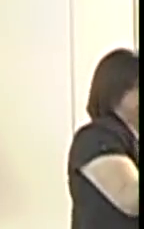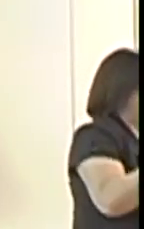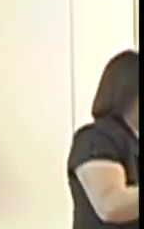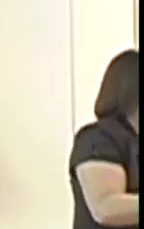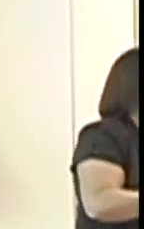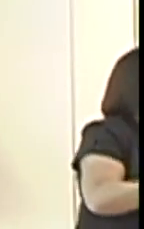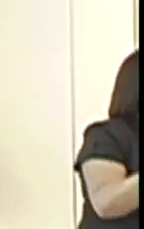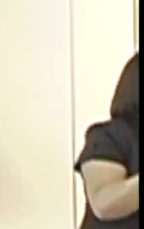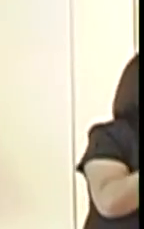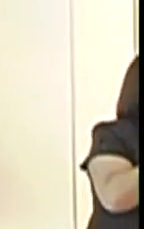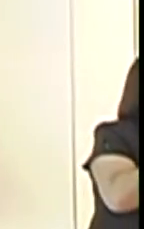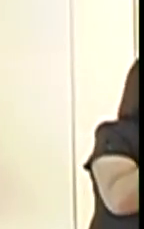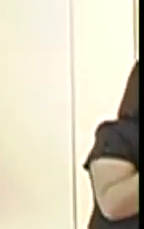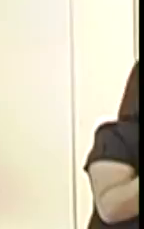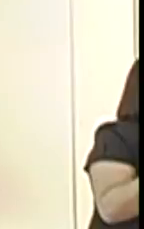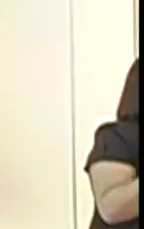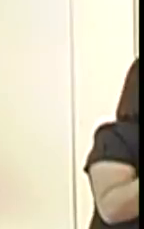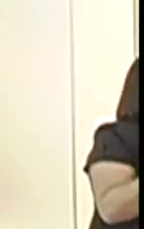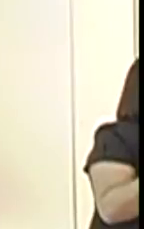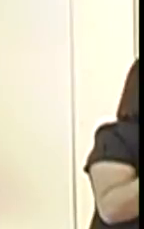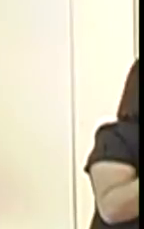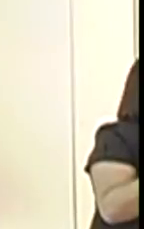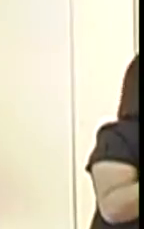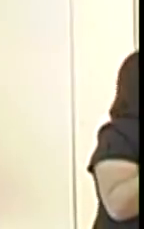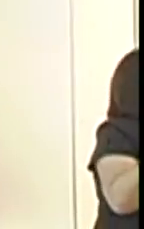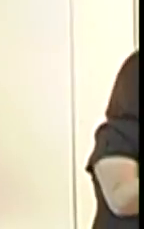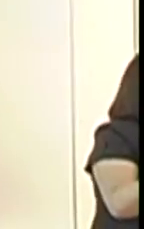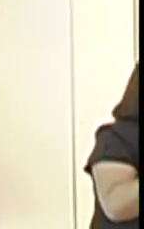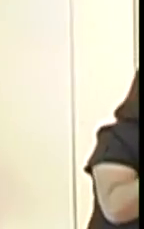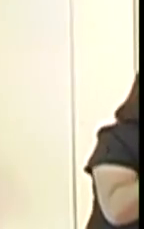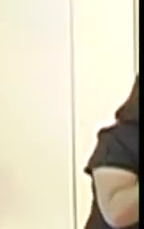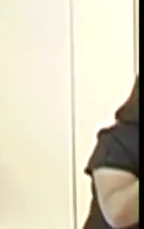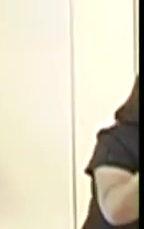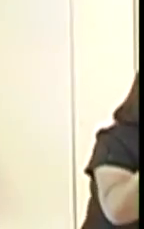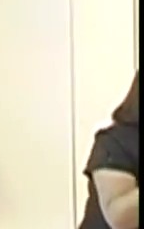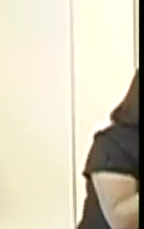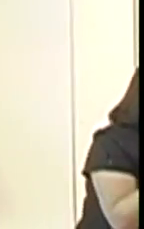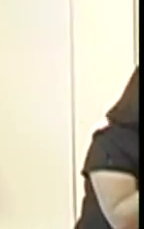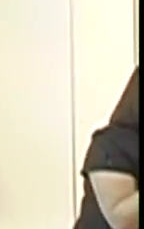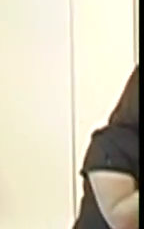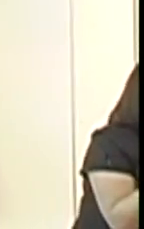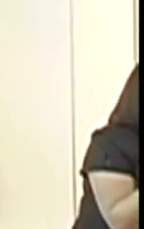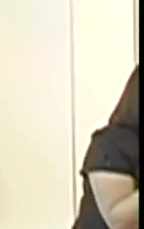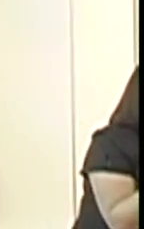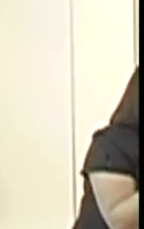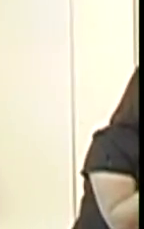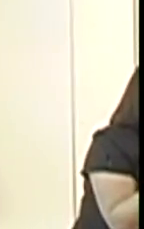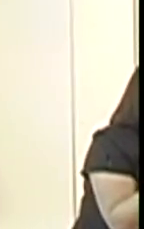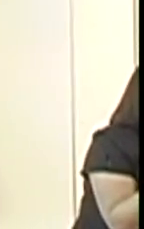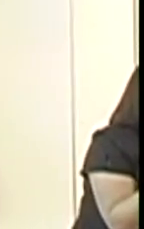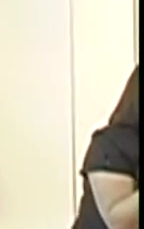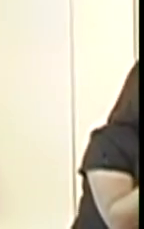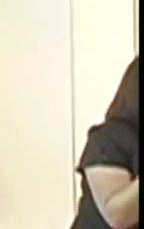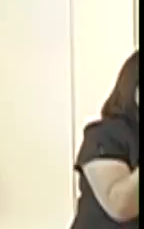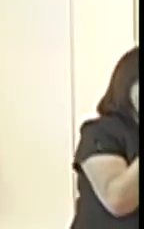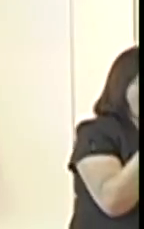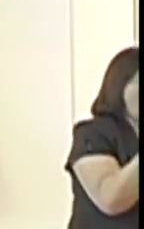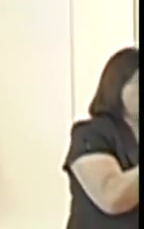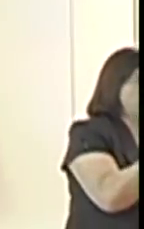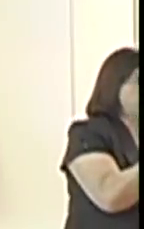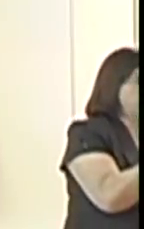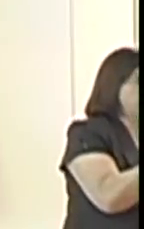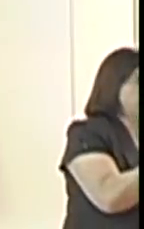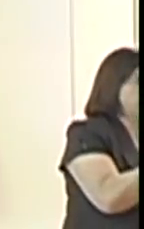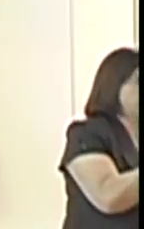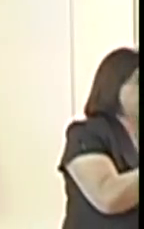speech, where this early speech development may be largely constrained to oscillation of the mandible, at least